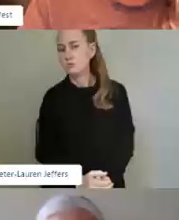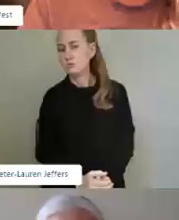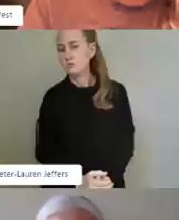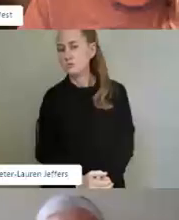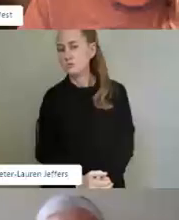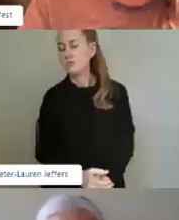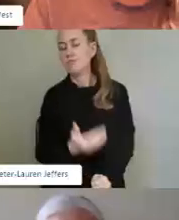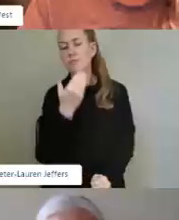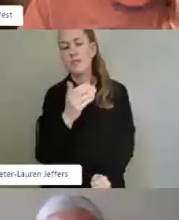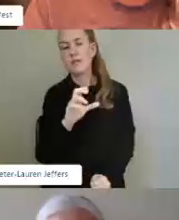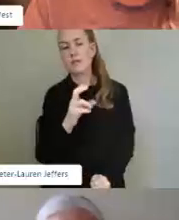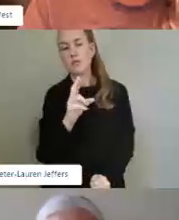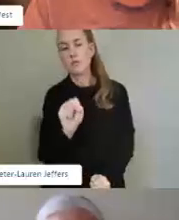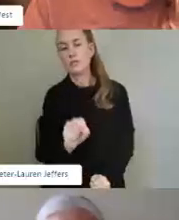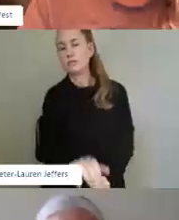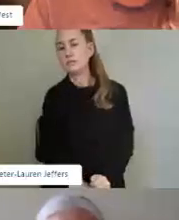Thank you, Chris. That's good.